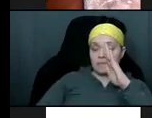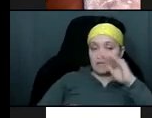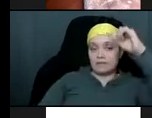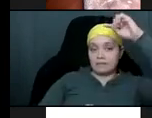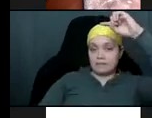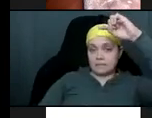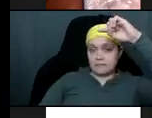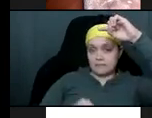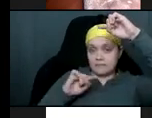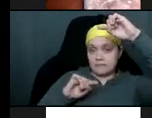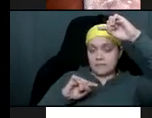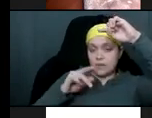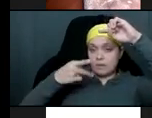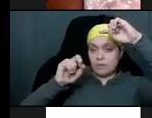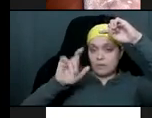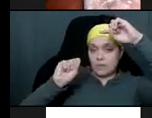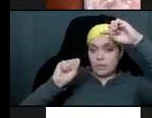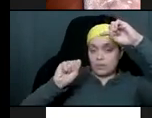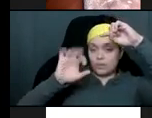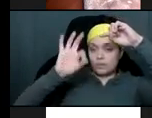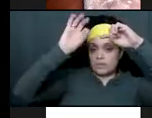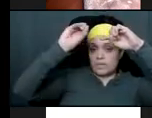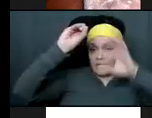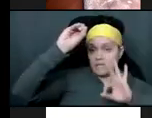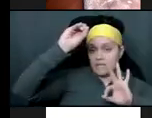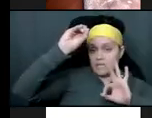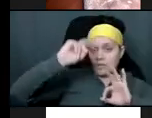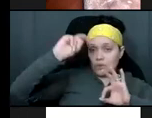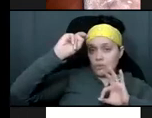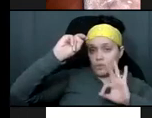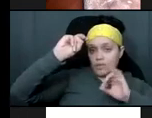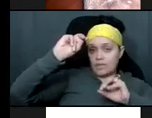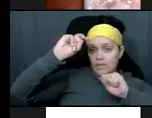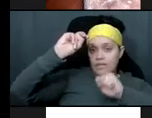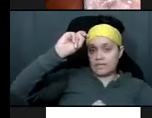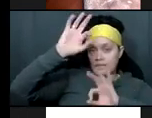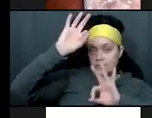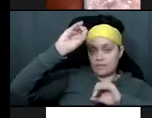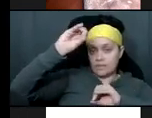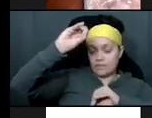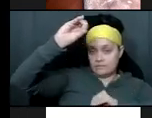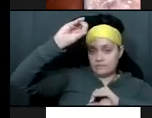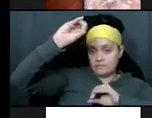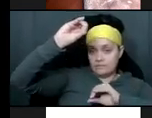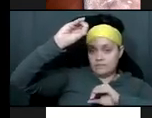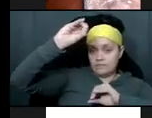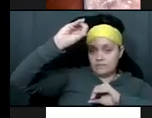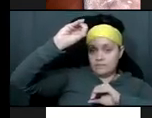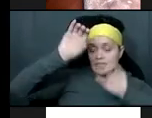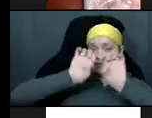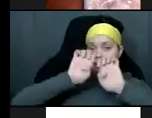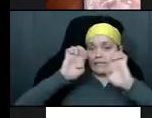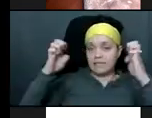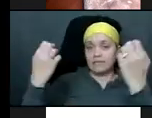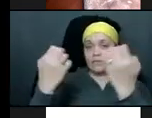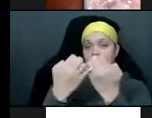going to be the poles, which are 90 degrees north latitude and 90 degrees south latitude, and the equator, which of